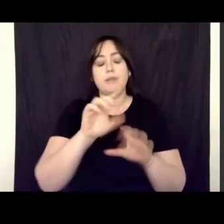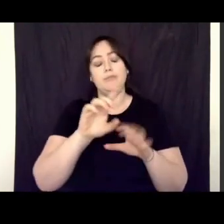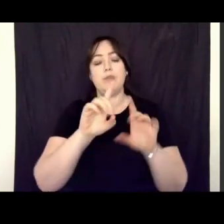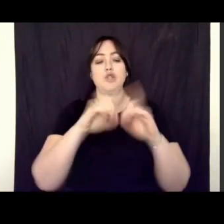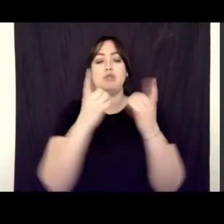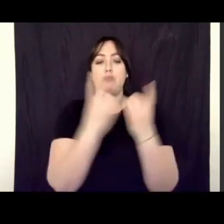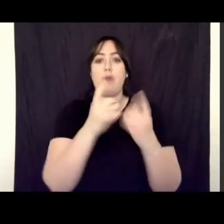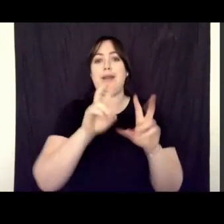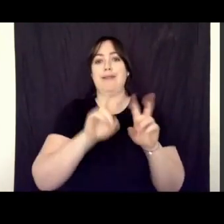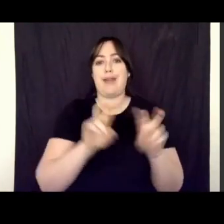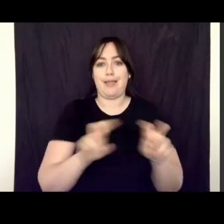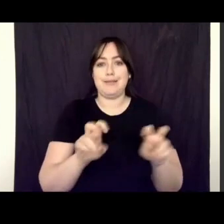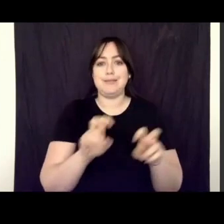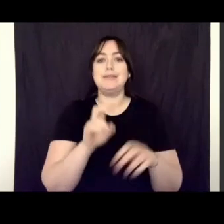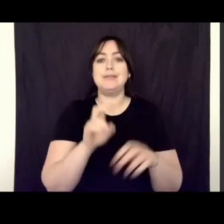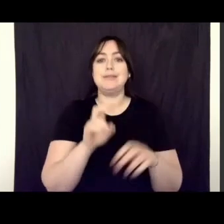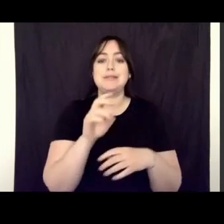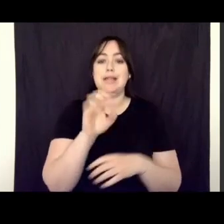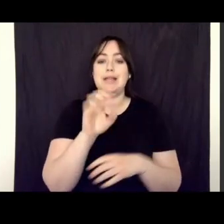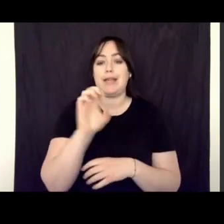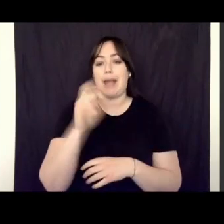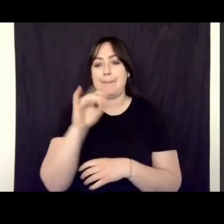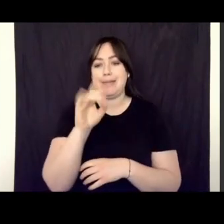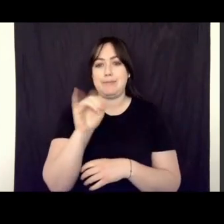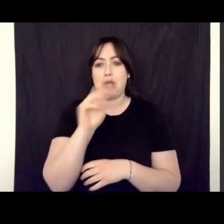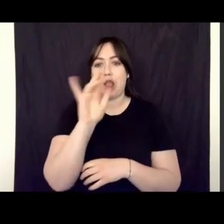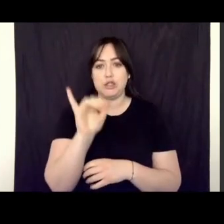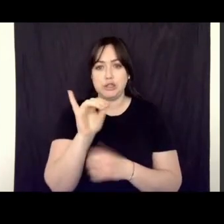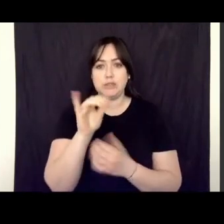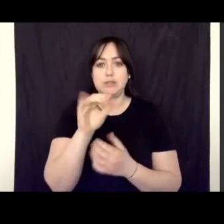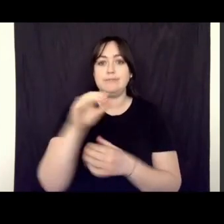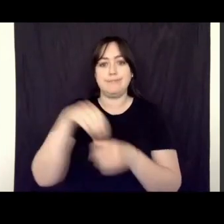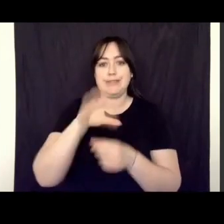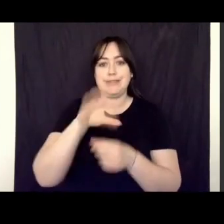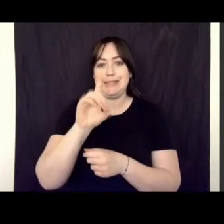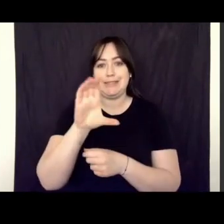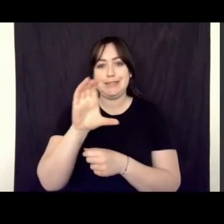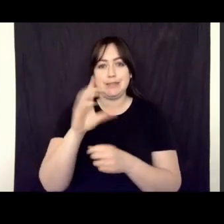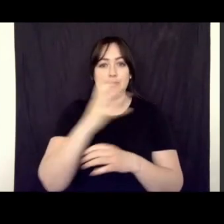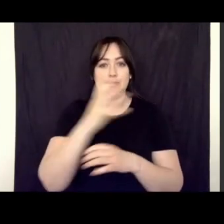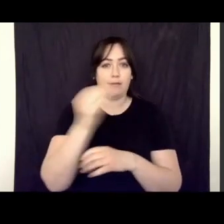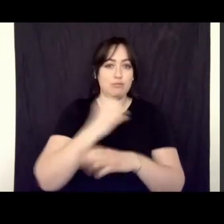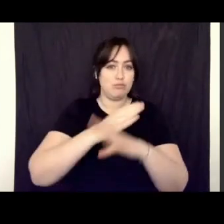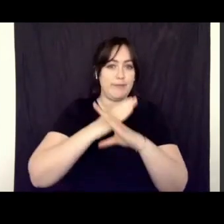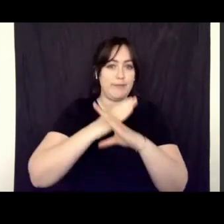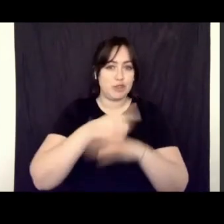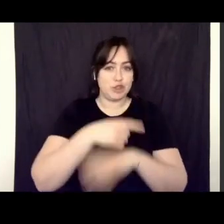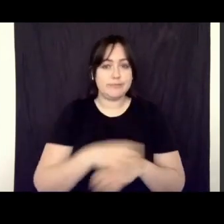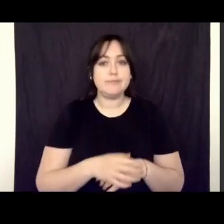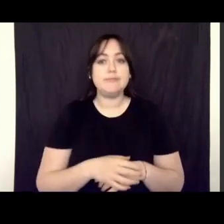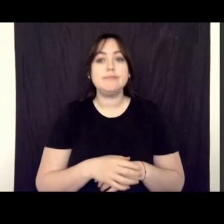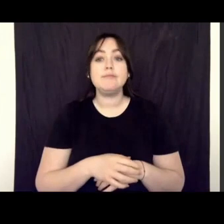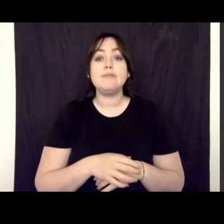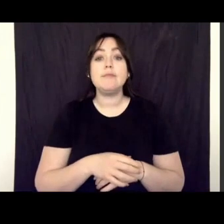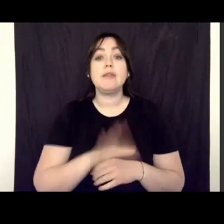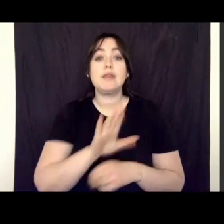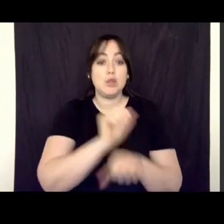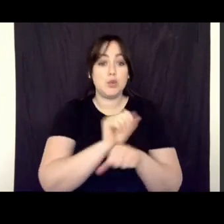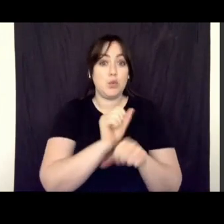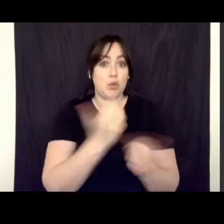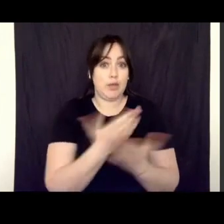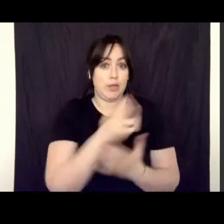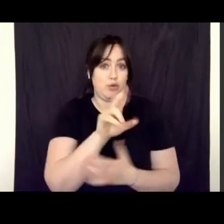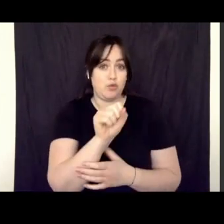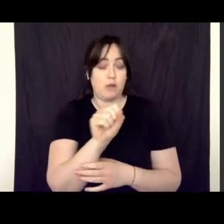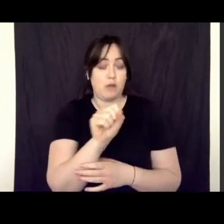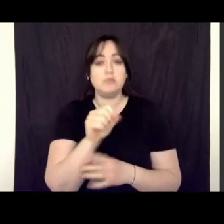at the National Center for Health Statistics, Centers for Disease Control and Prevention. In addition to his work in the U.S., he